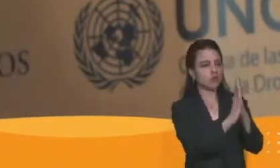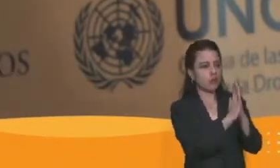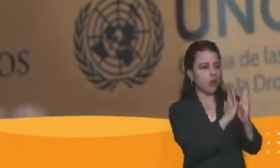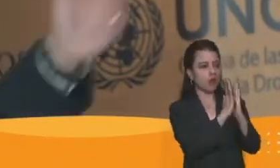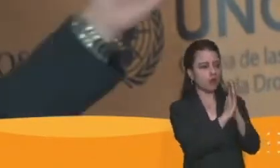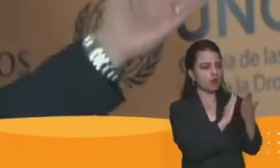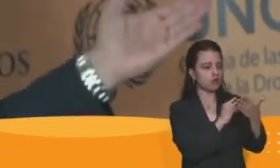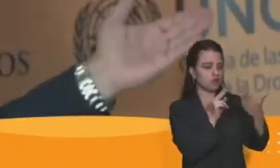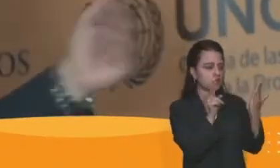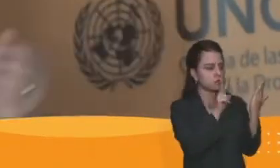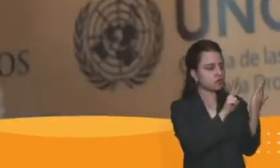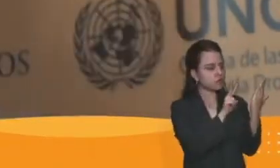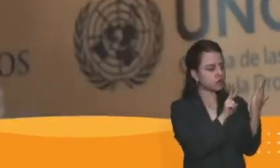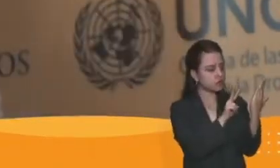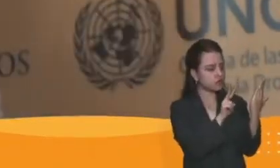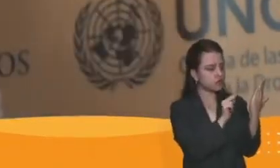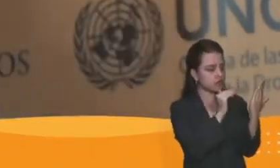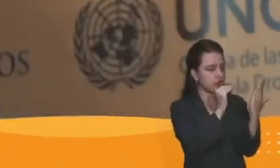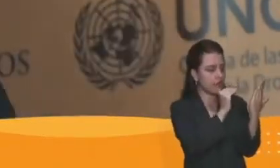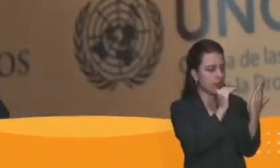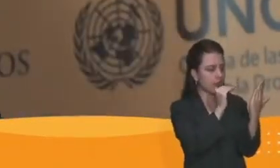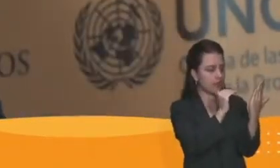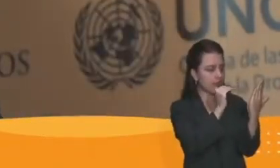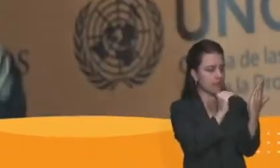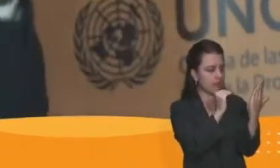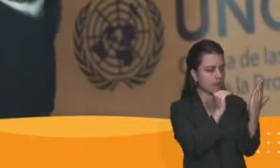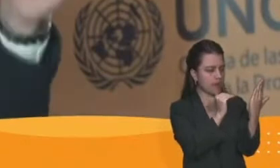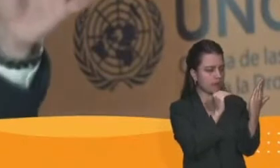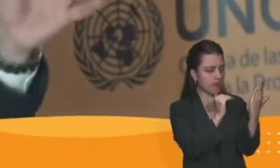of this report, I believe that